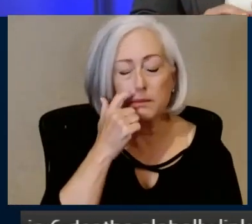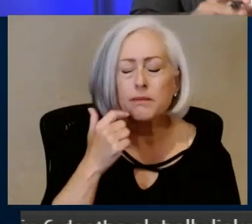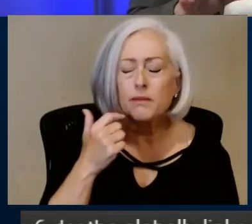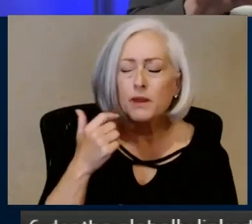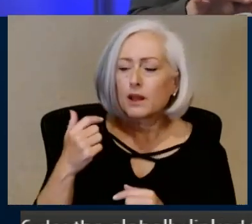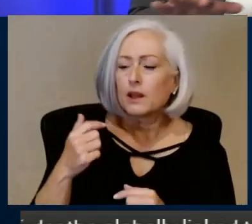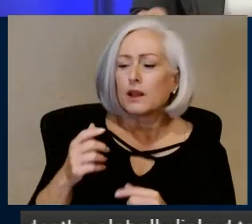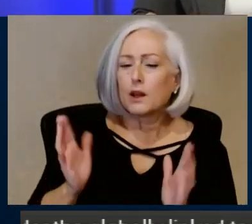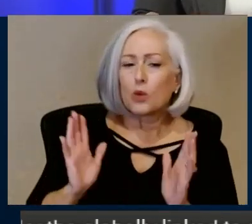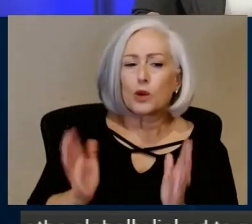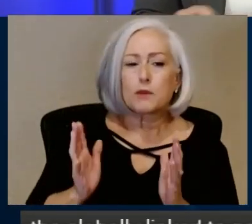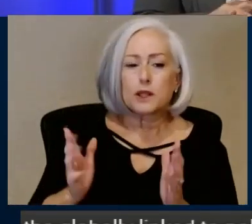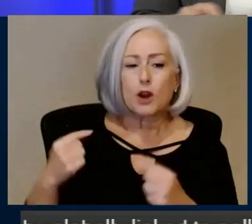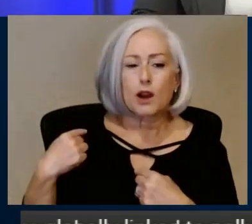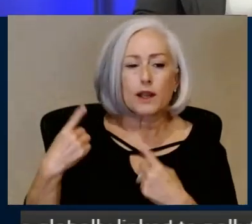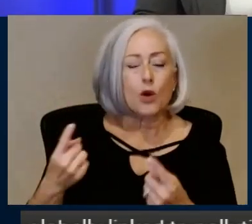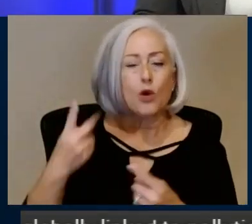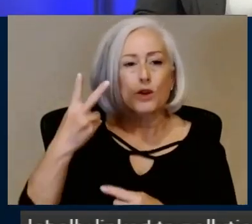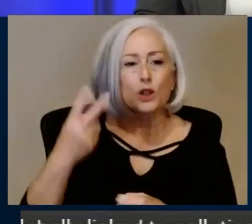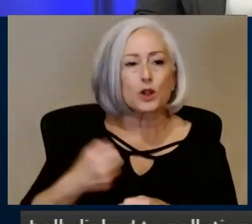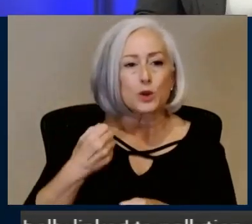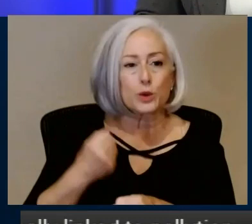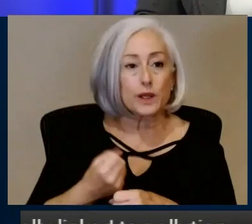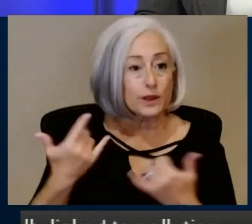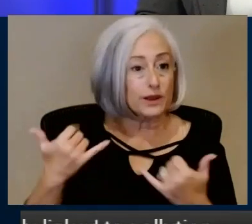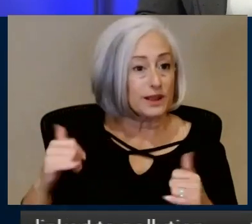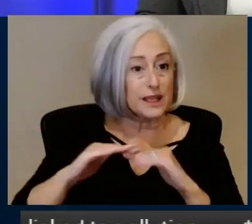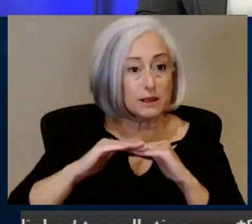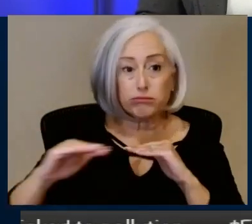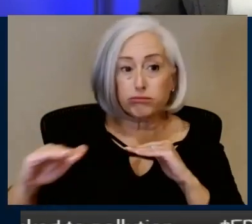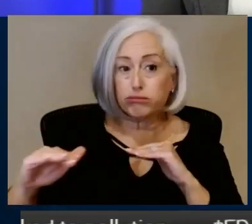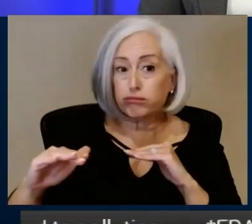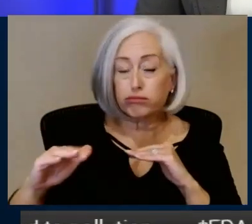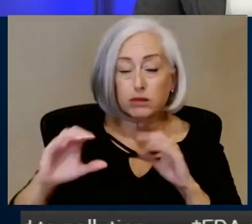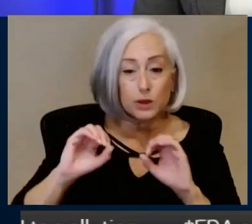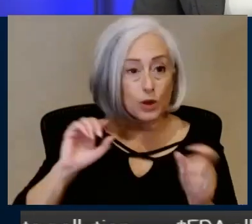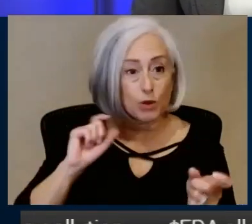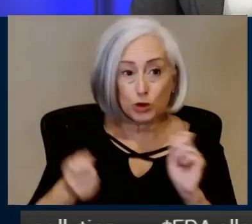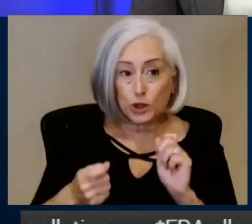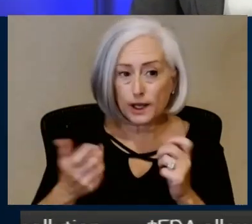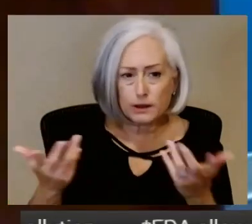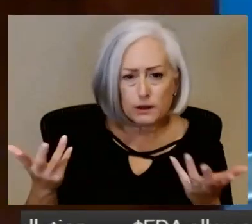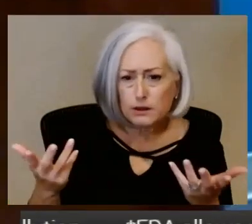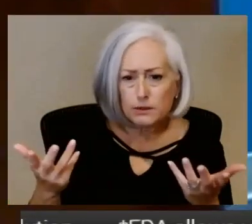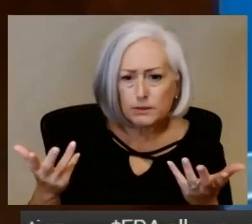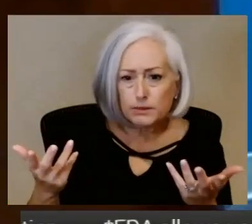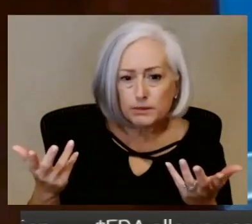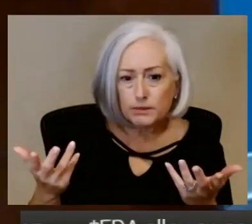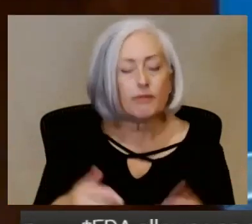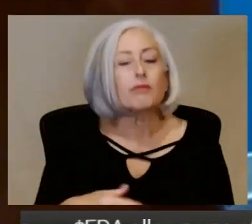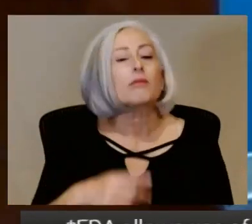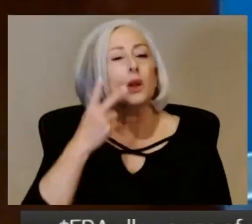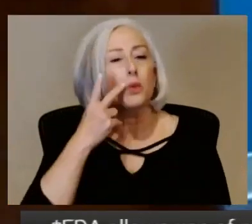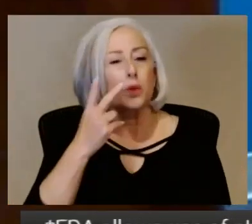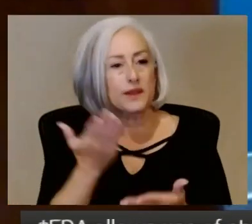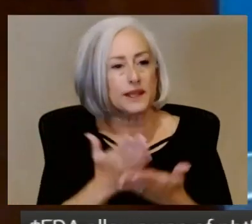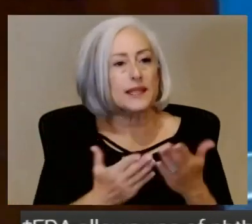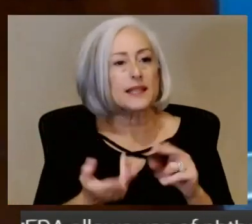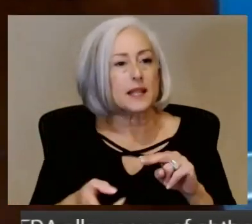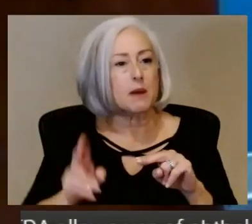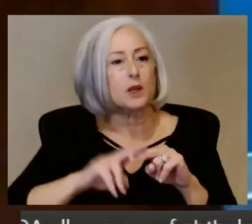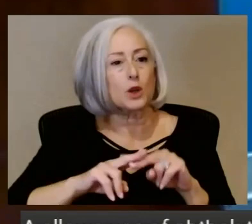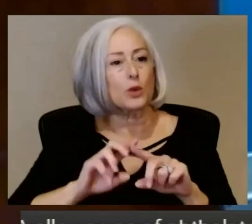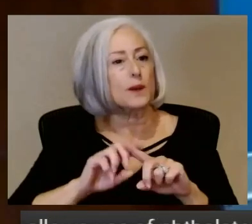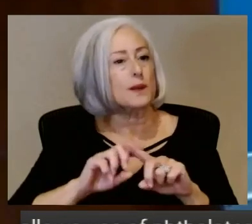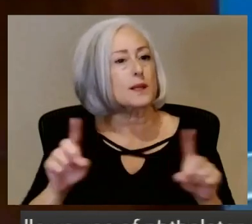Is it still just flatline what we've been looking at? No changes? It has increased at times, but what we find is we